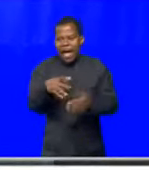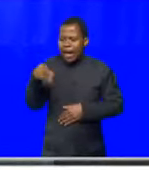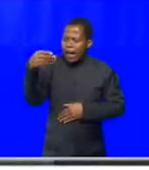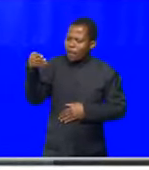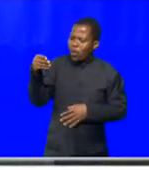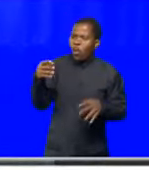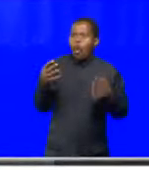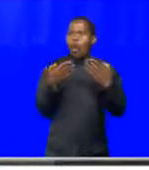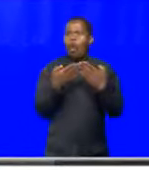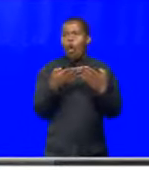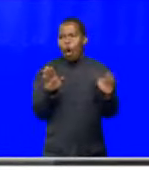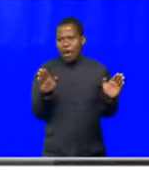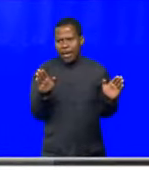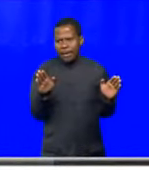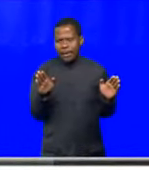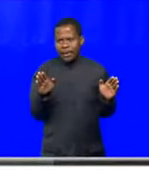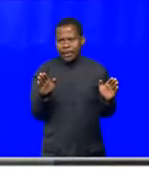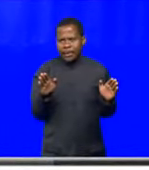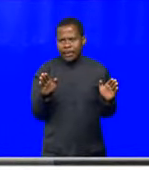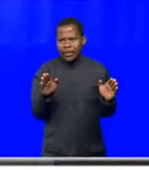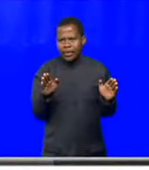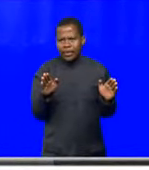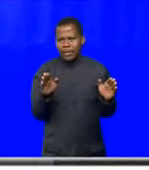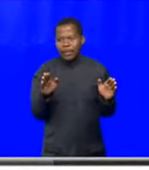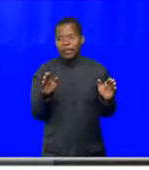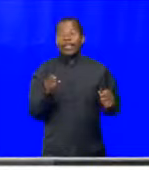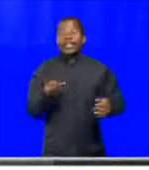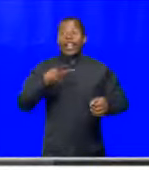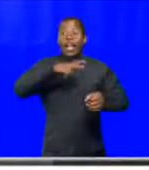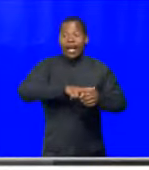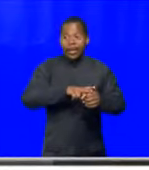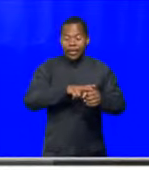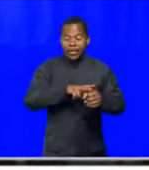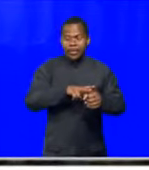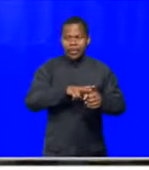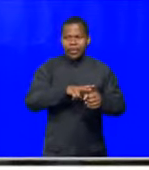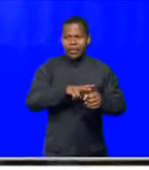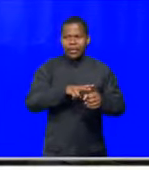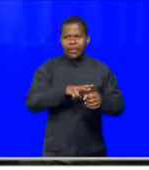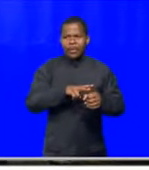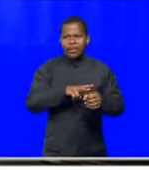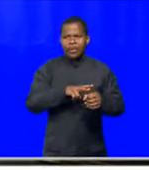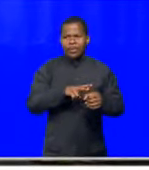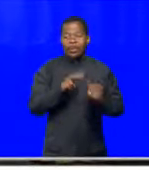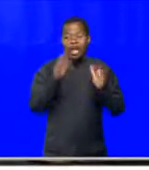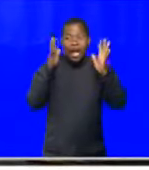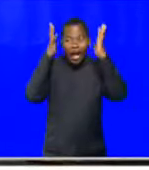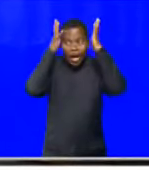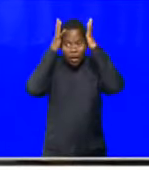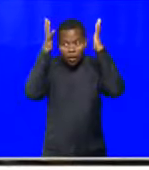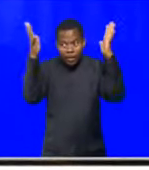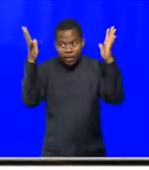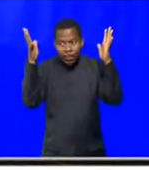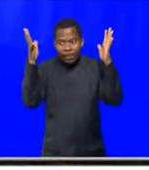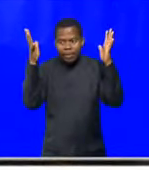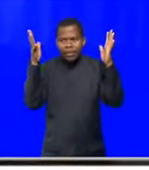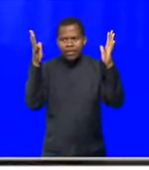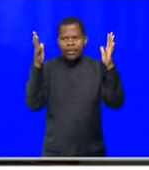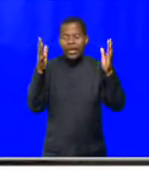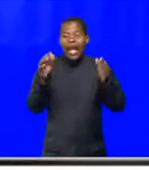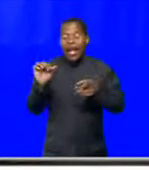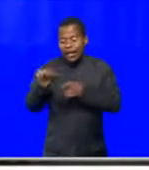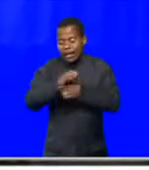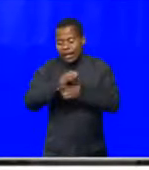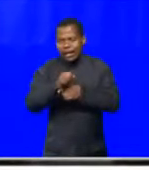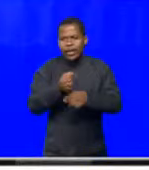other neurological disorders in consultation with member states. That is why Eswatini initiated these